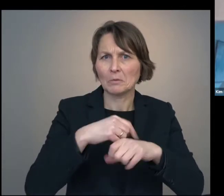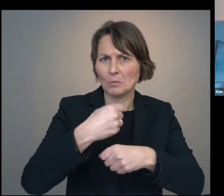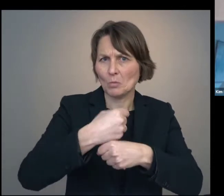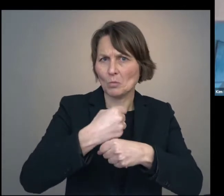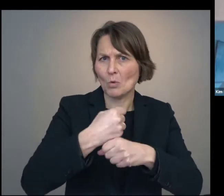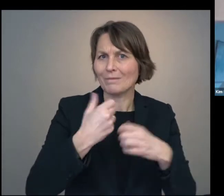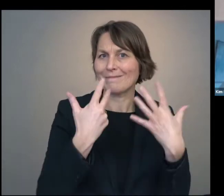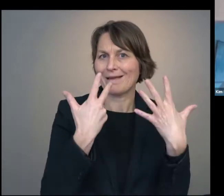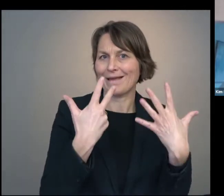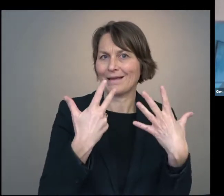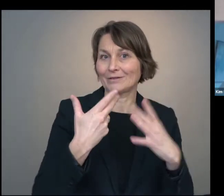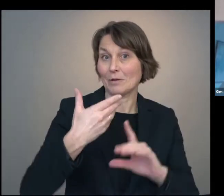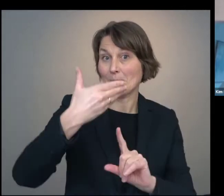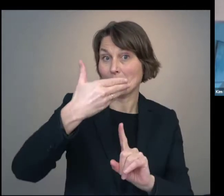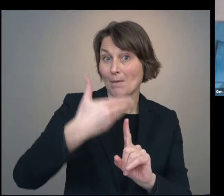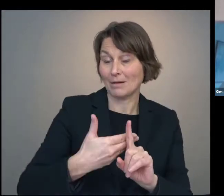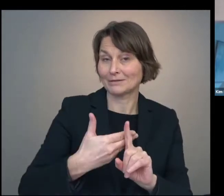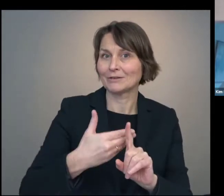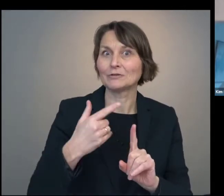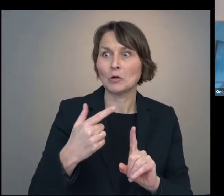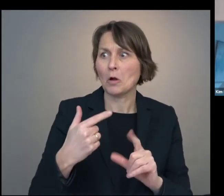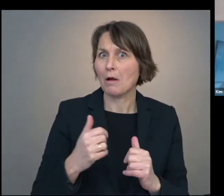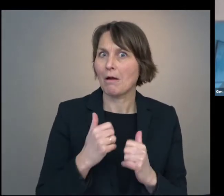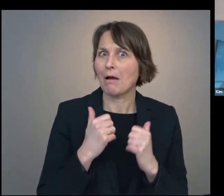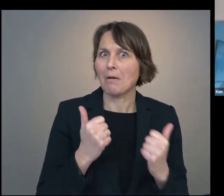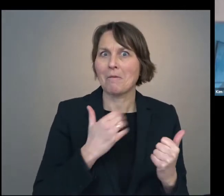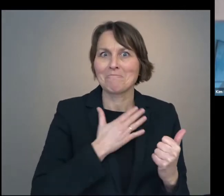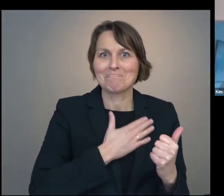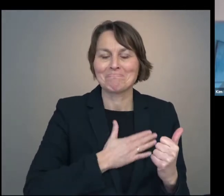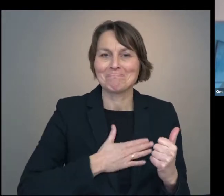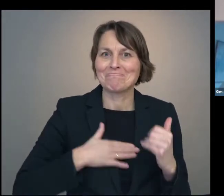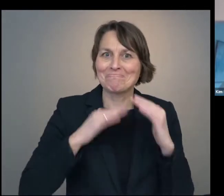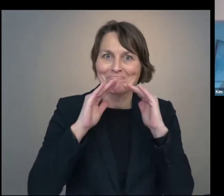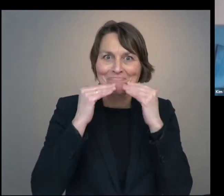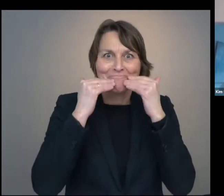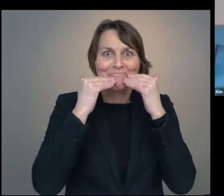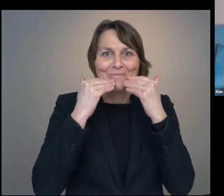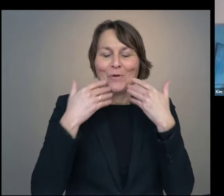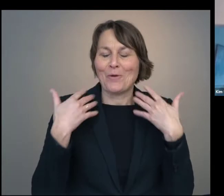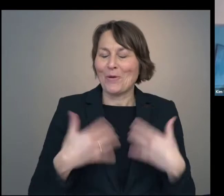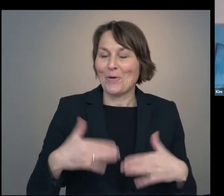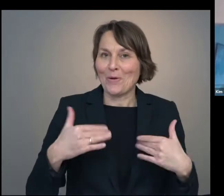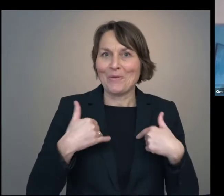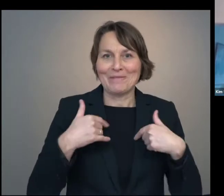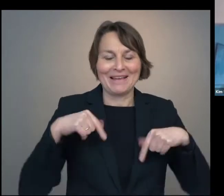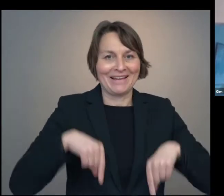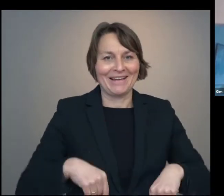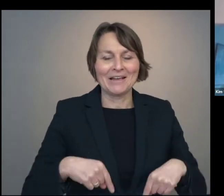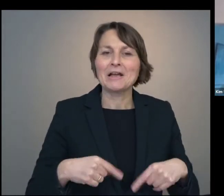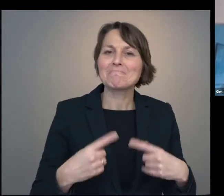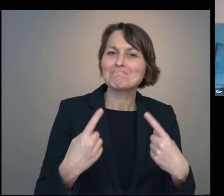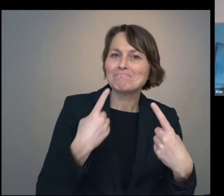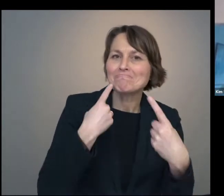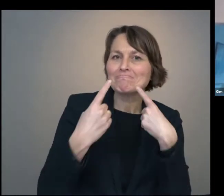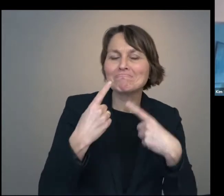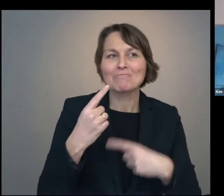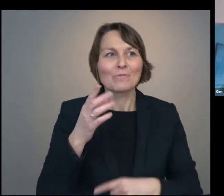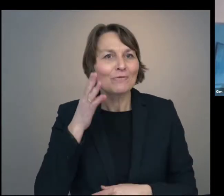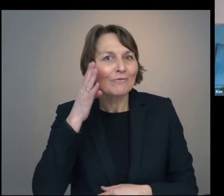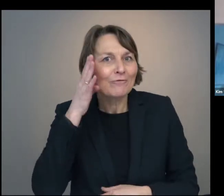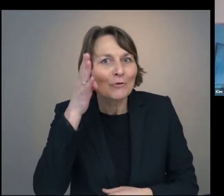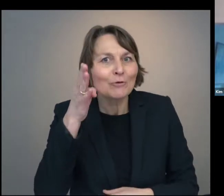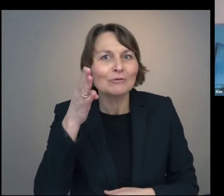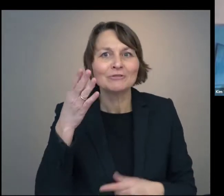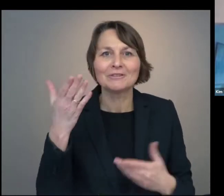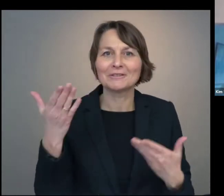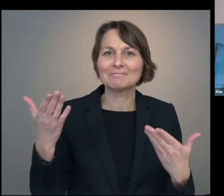8 months or something like that, and it's been fantastic. And I am super happy to be here today and talk about the